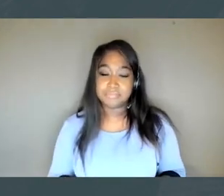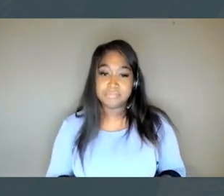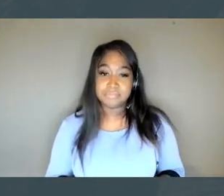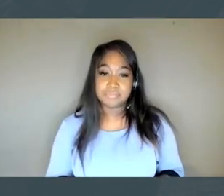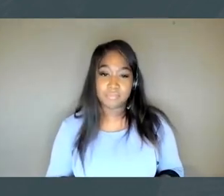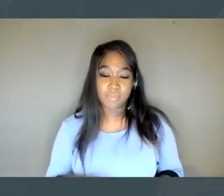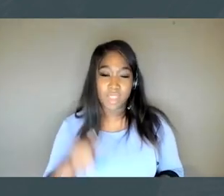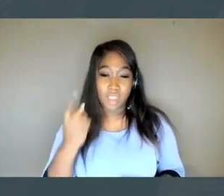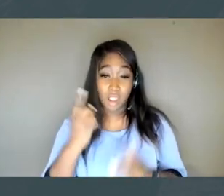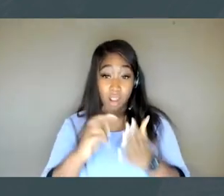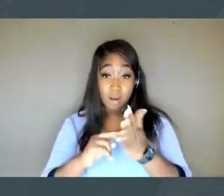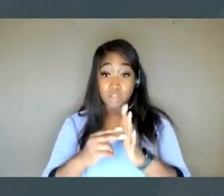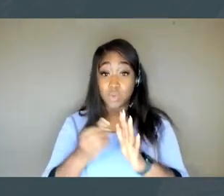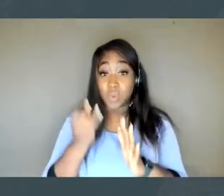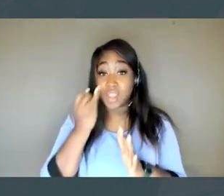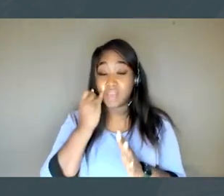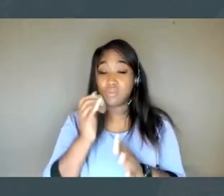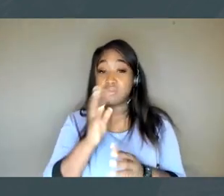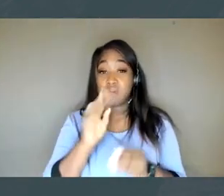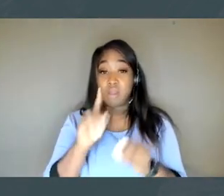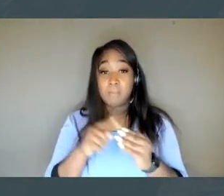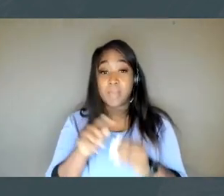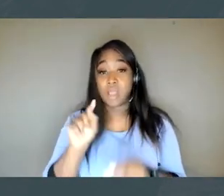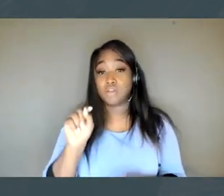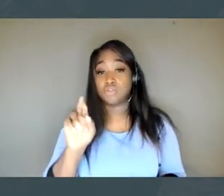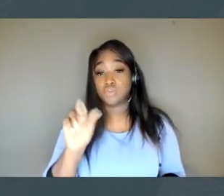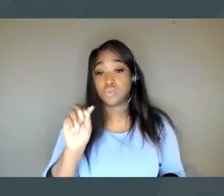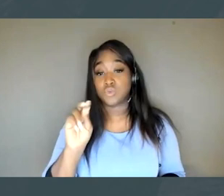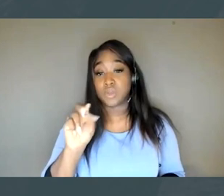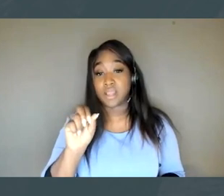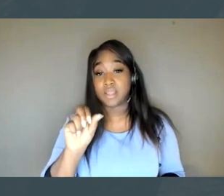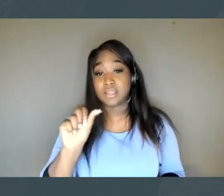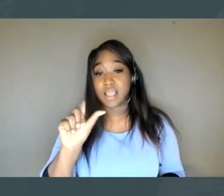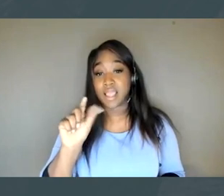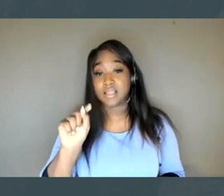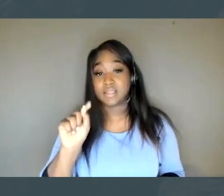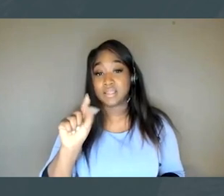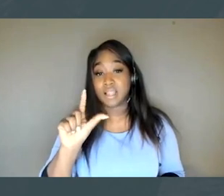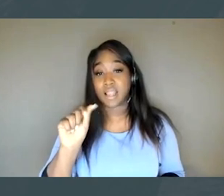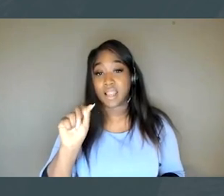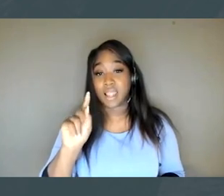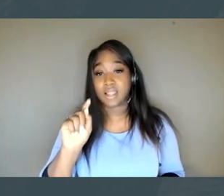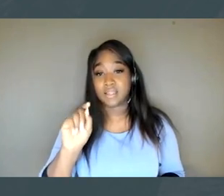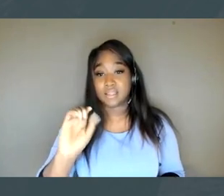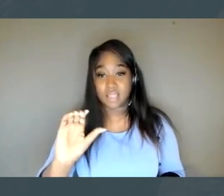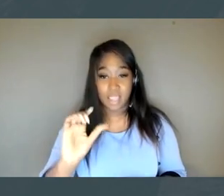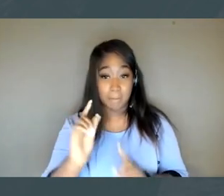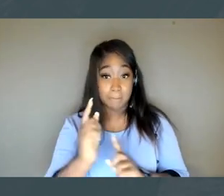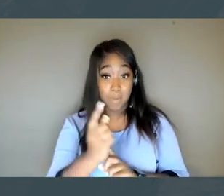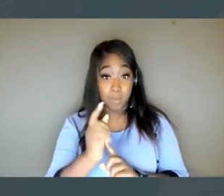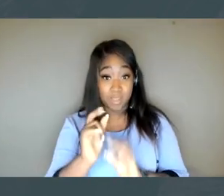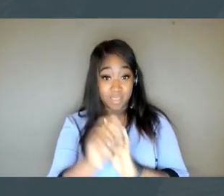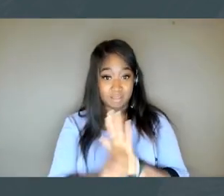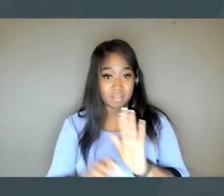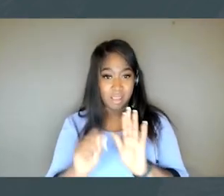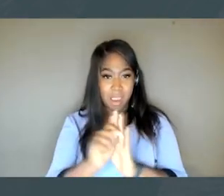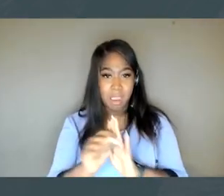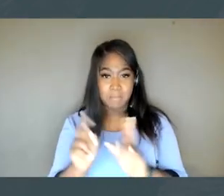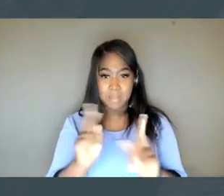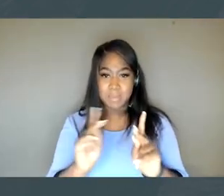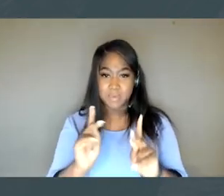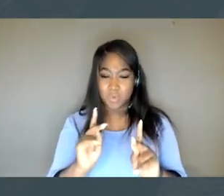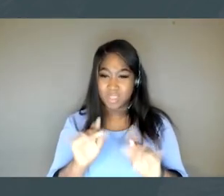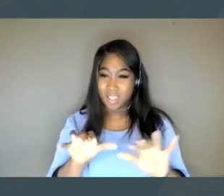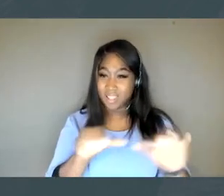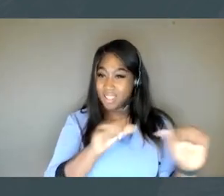the transatlantic, I mean, that transatlantic moment, the people who left did not understand themselves as Africans.